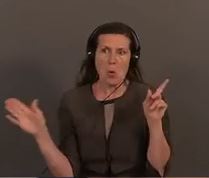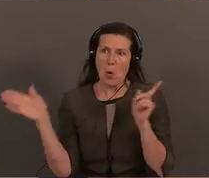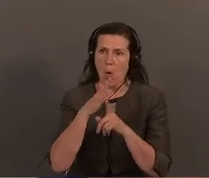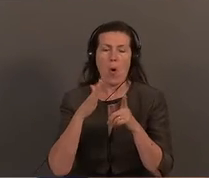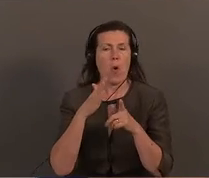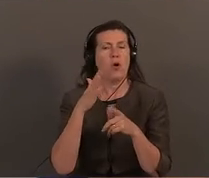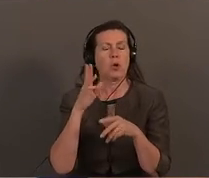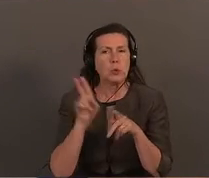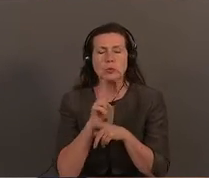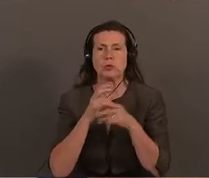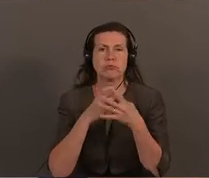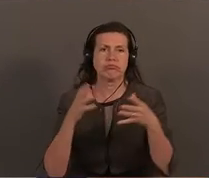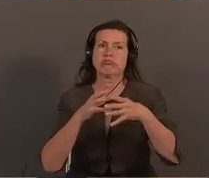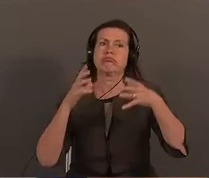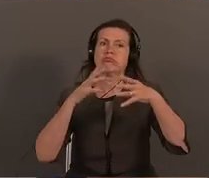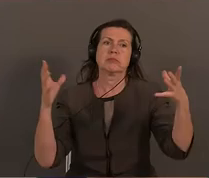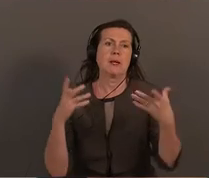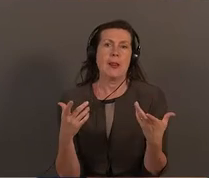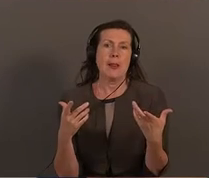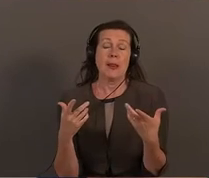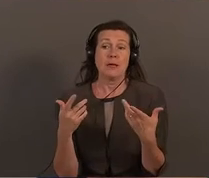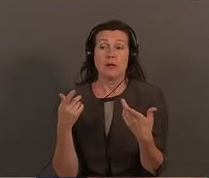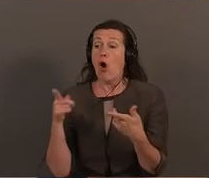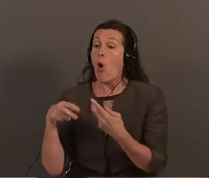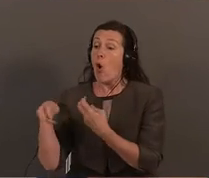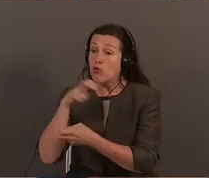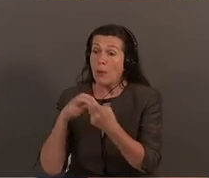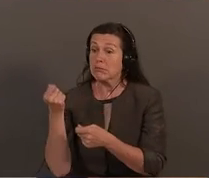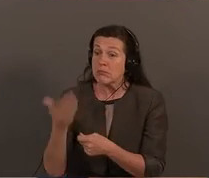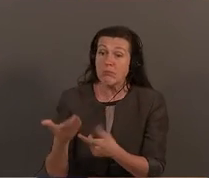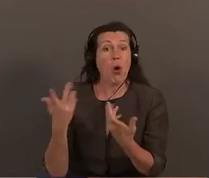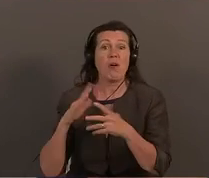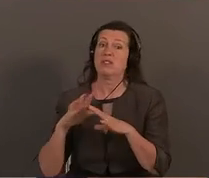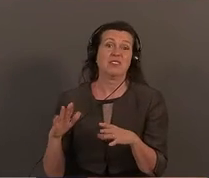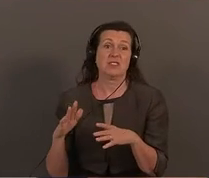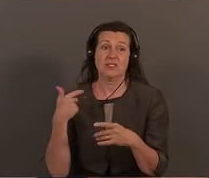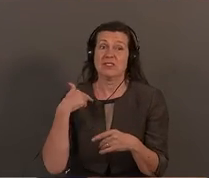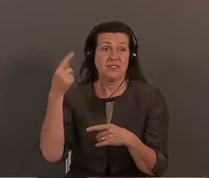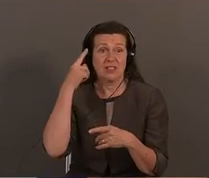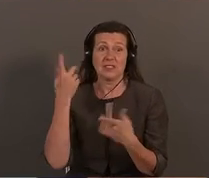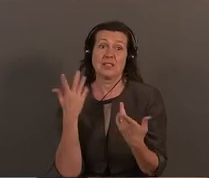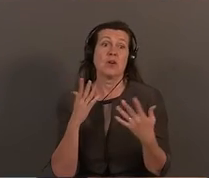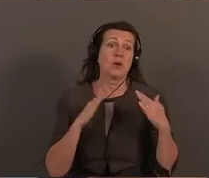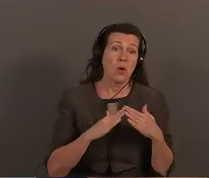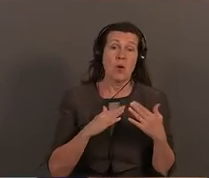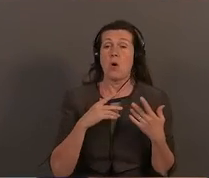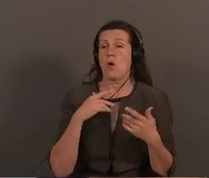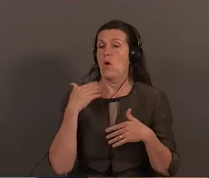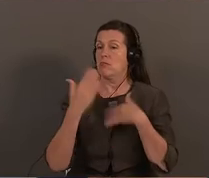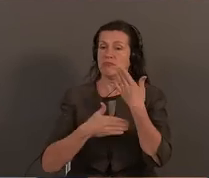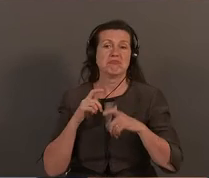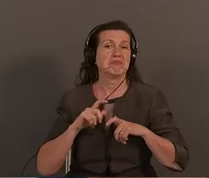still continue a normal living and stay connected even when abroad. It will affect positively even